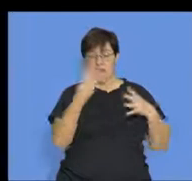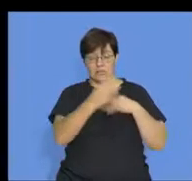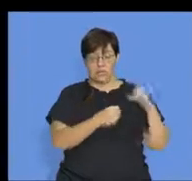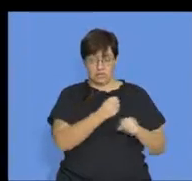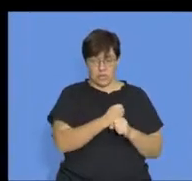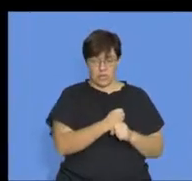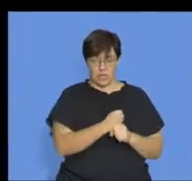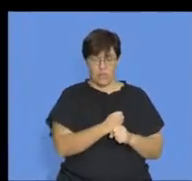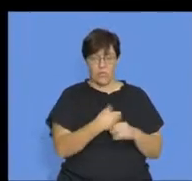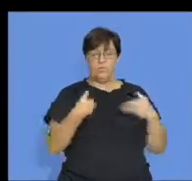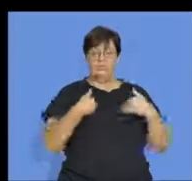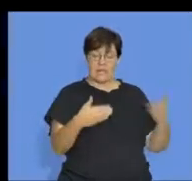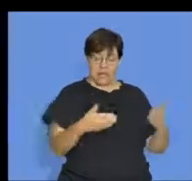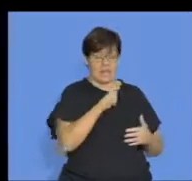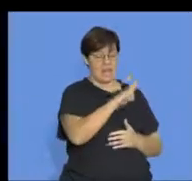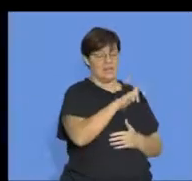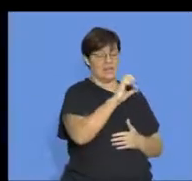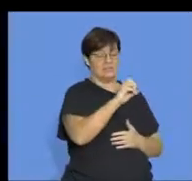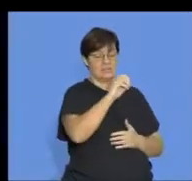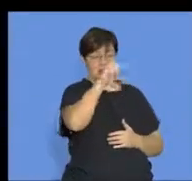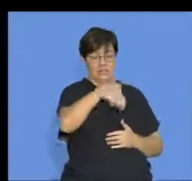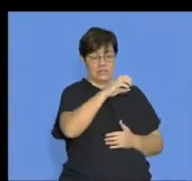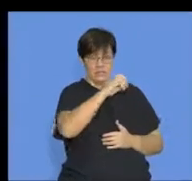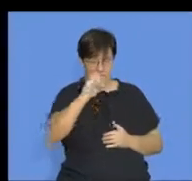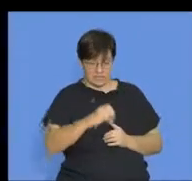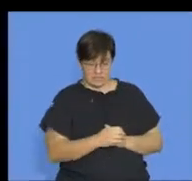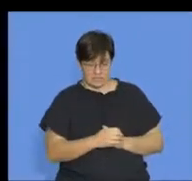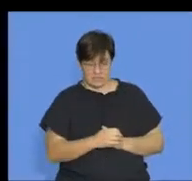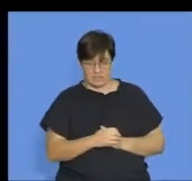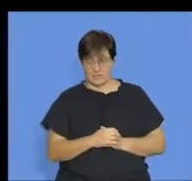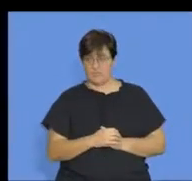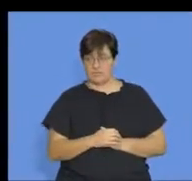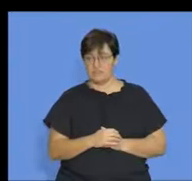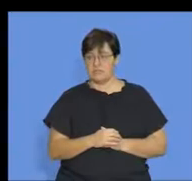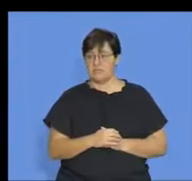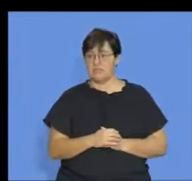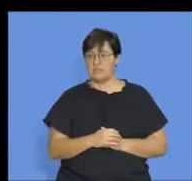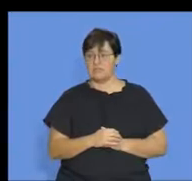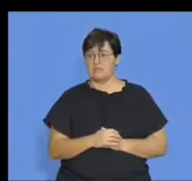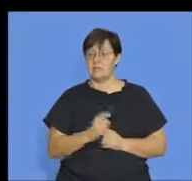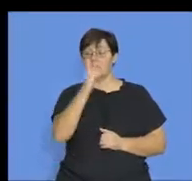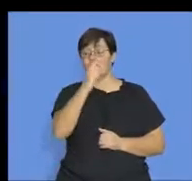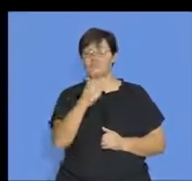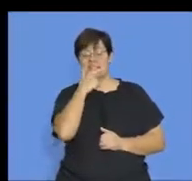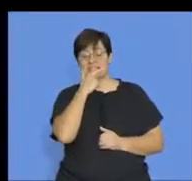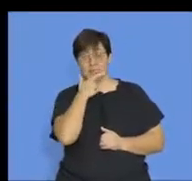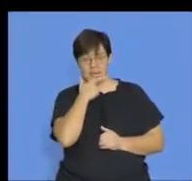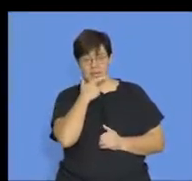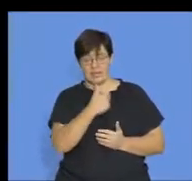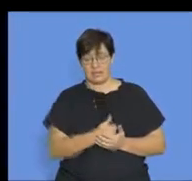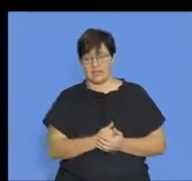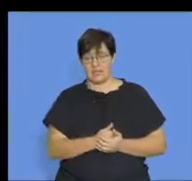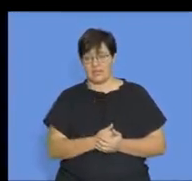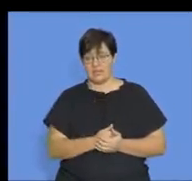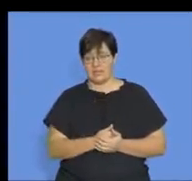the beginning of the year, we're starting off with 800,000, and then on the